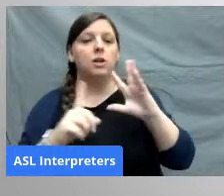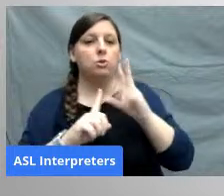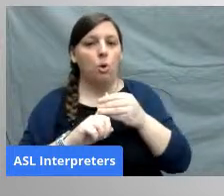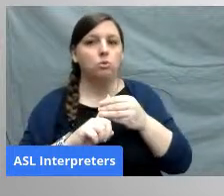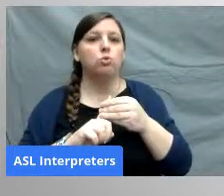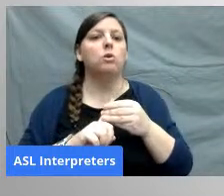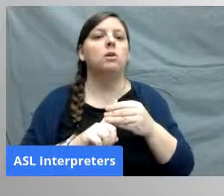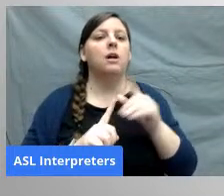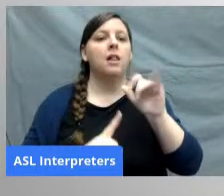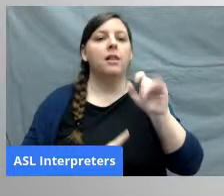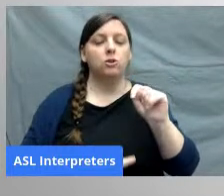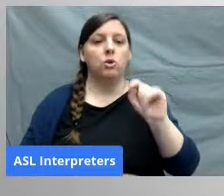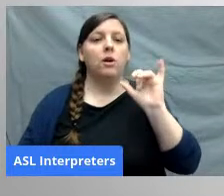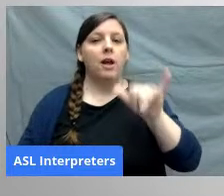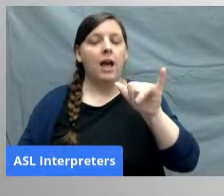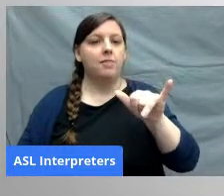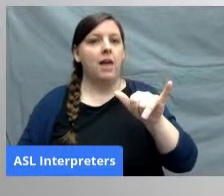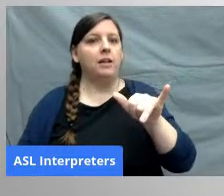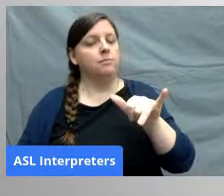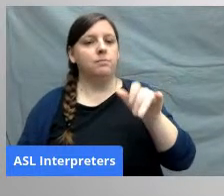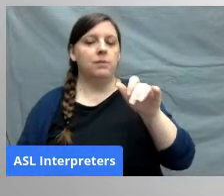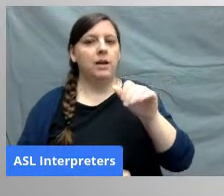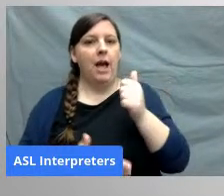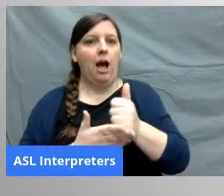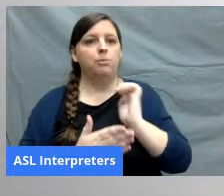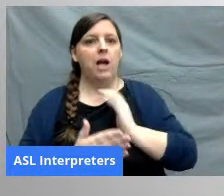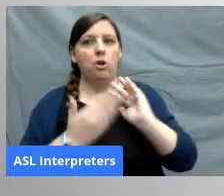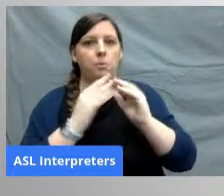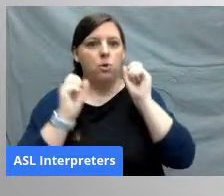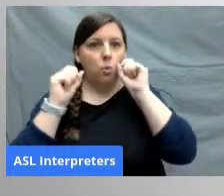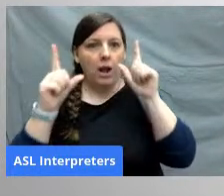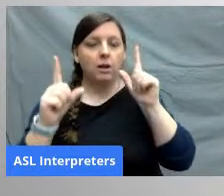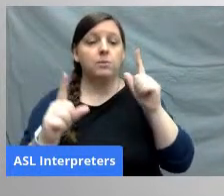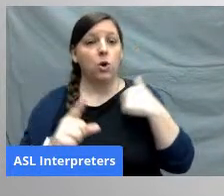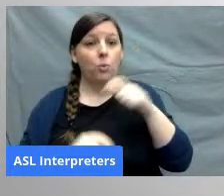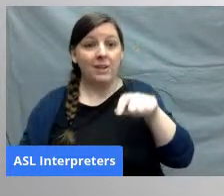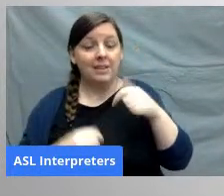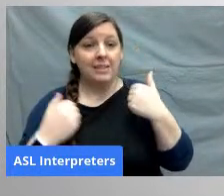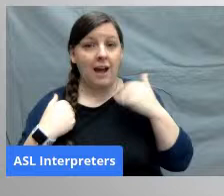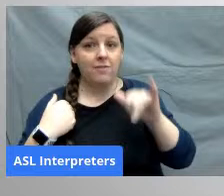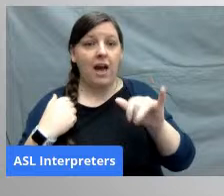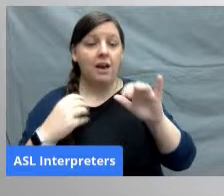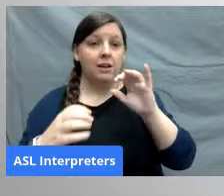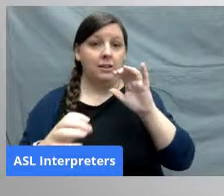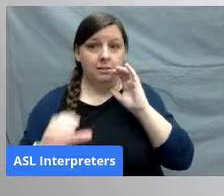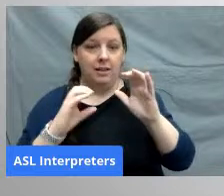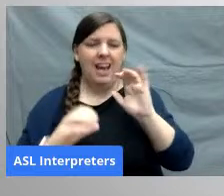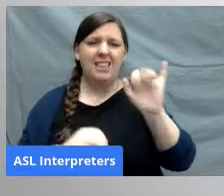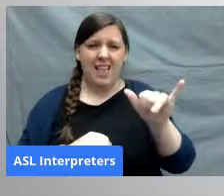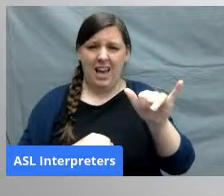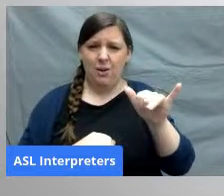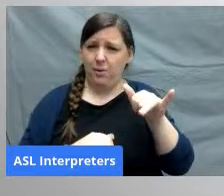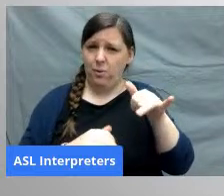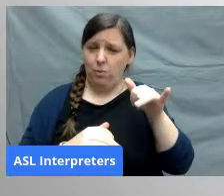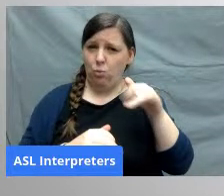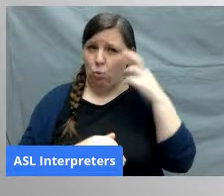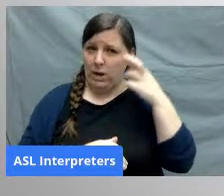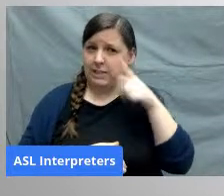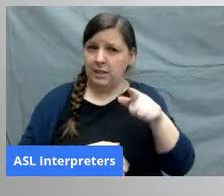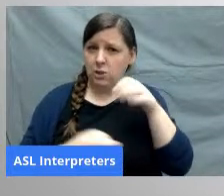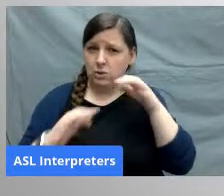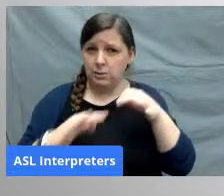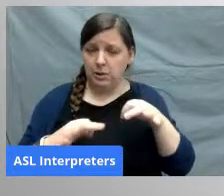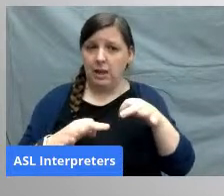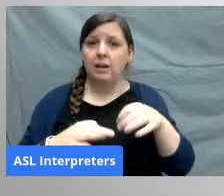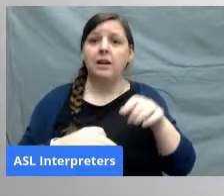community up. And so let's have that conversation. And so that explanation that you offered was very good, especially with it coming at the